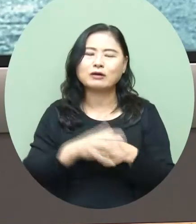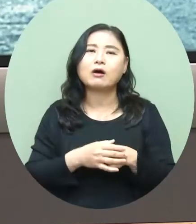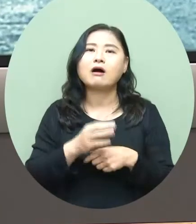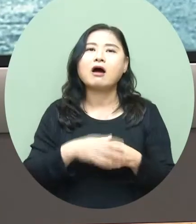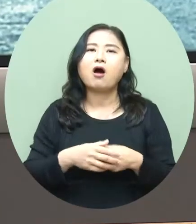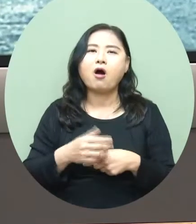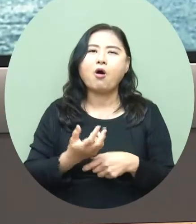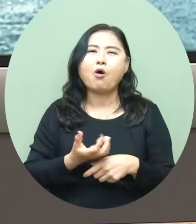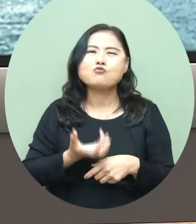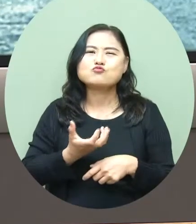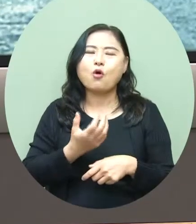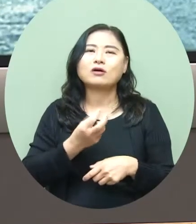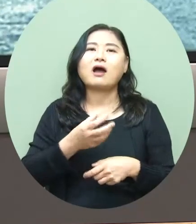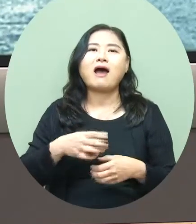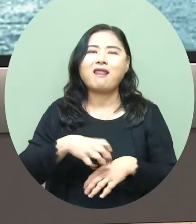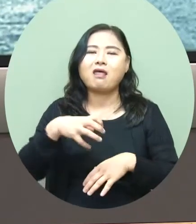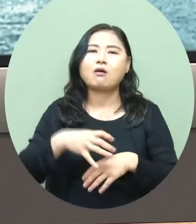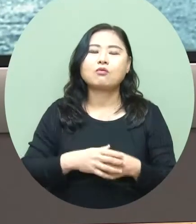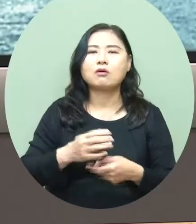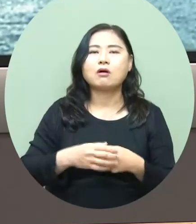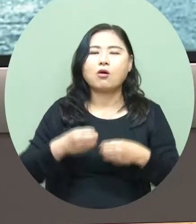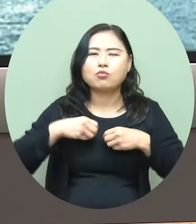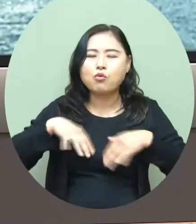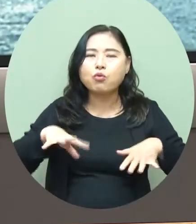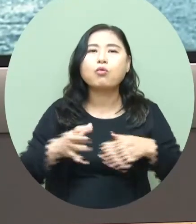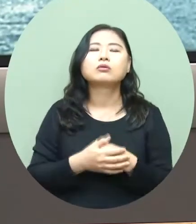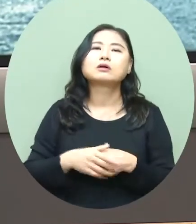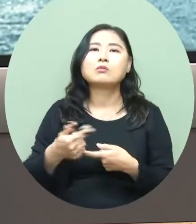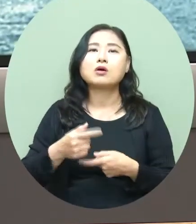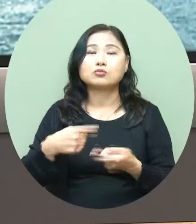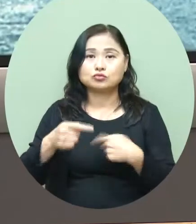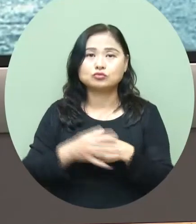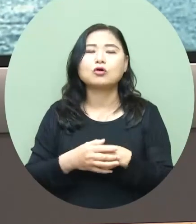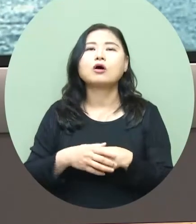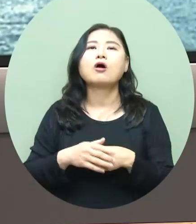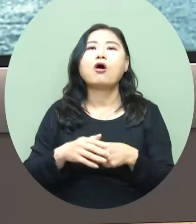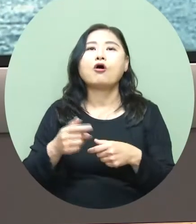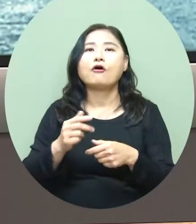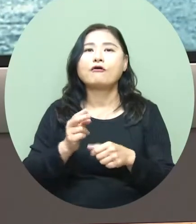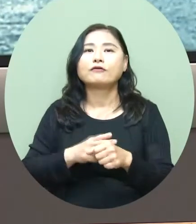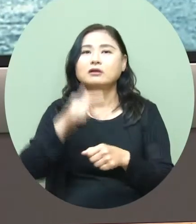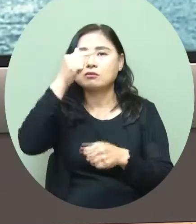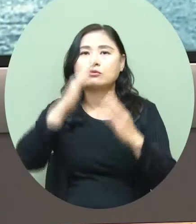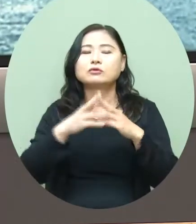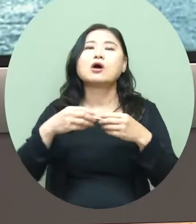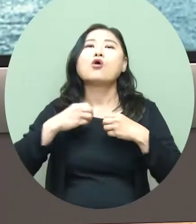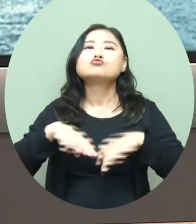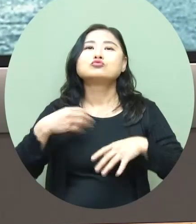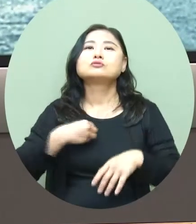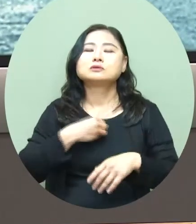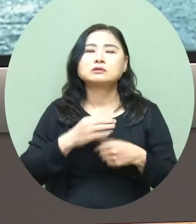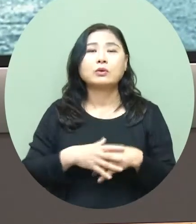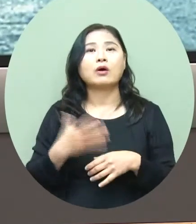tumor, which spread to other parts of his body. At the Buddhist hospital, he received palliative care. He passed away